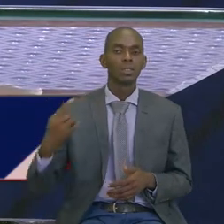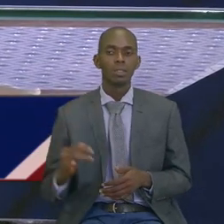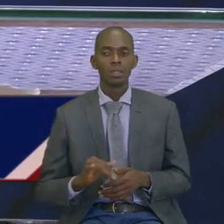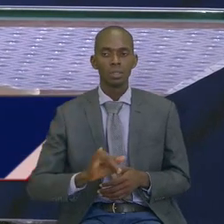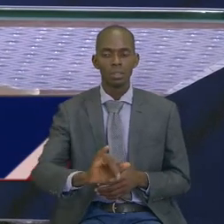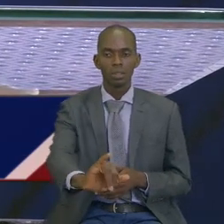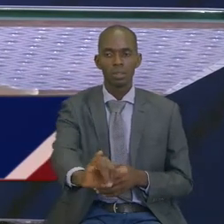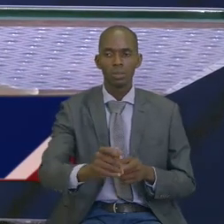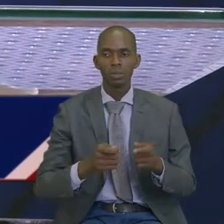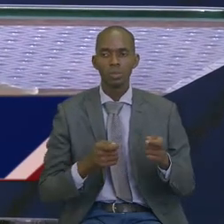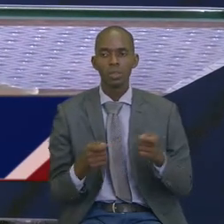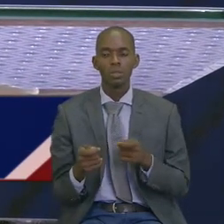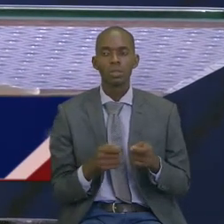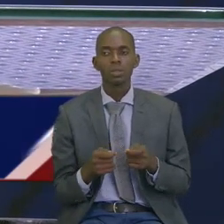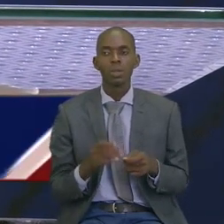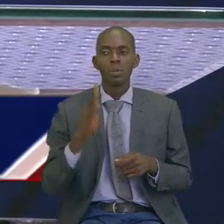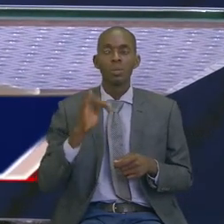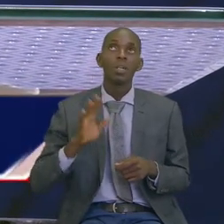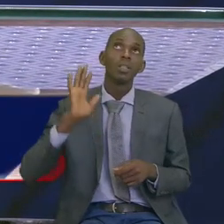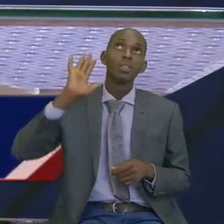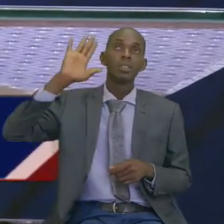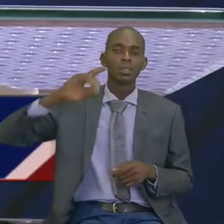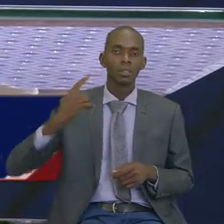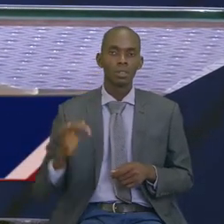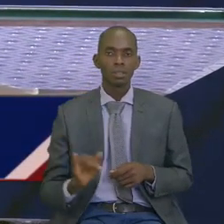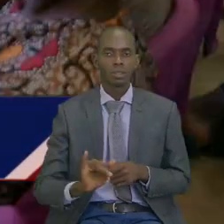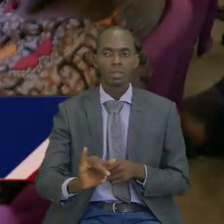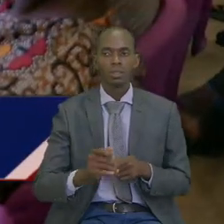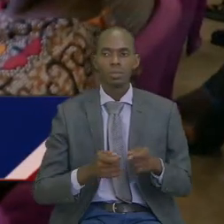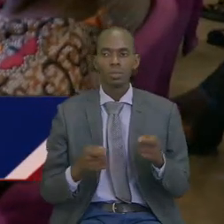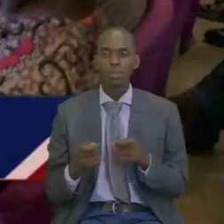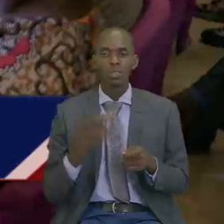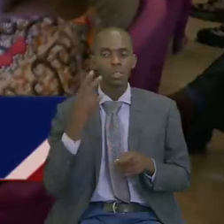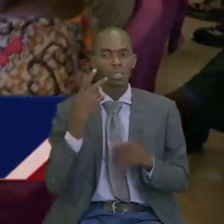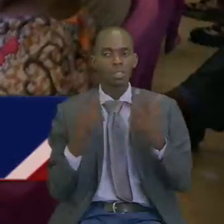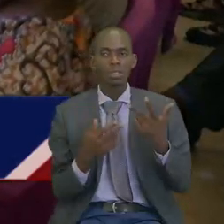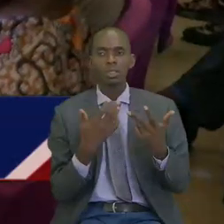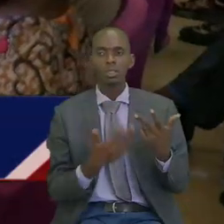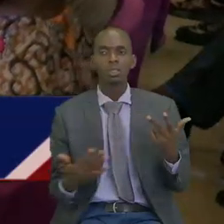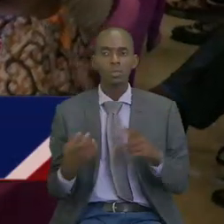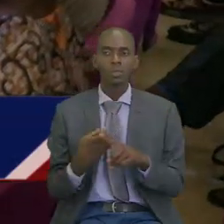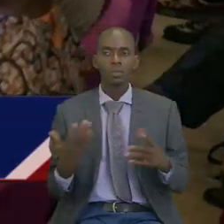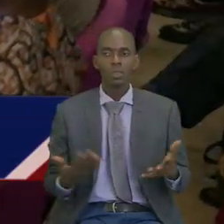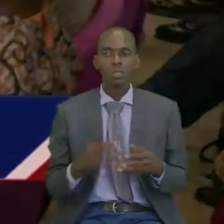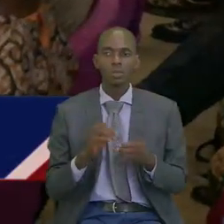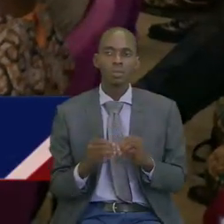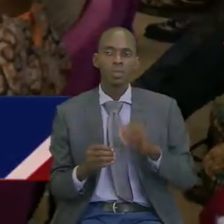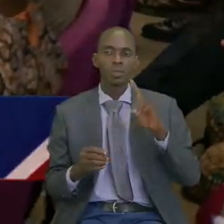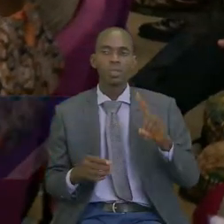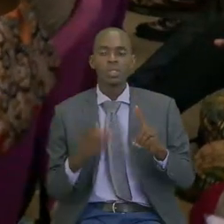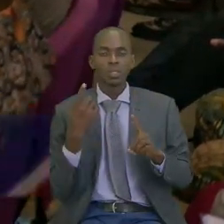eternal dominion. By his eternal dominion. Three things we're looking at here. Number one, we're looking at